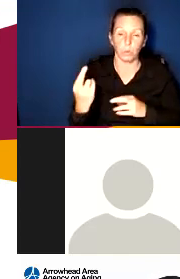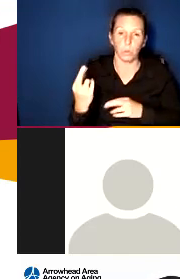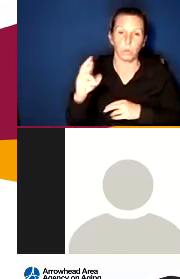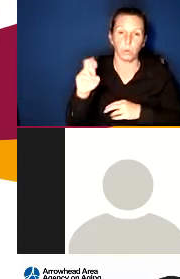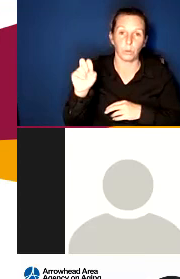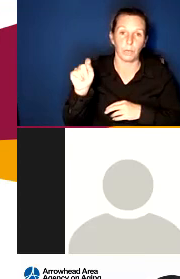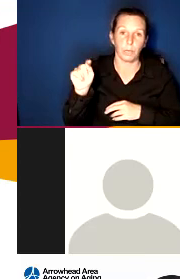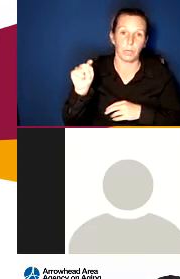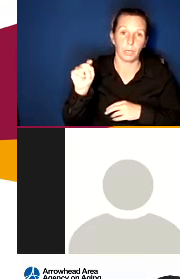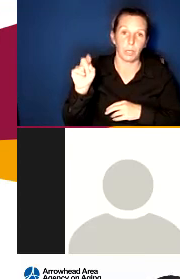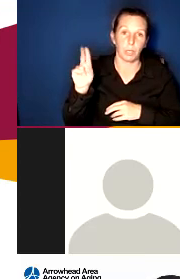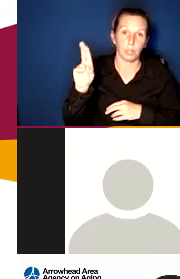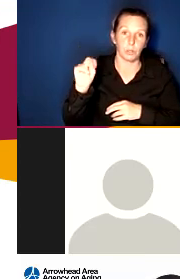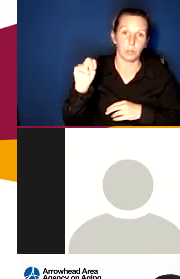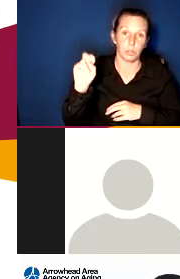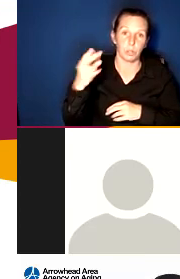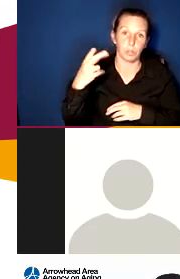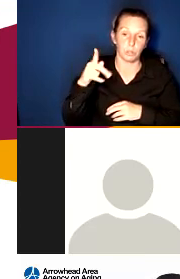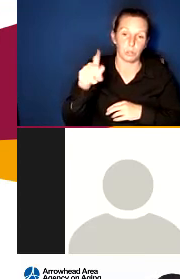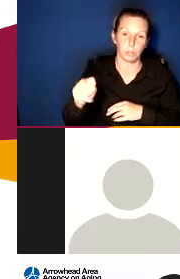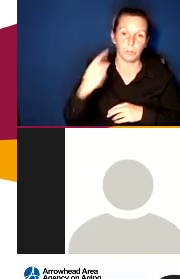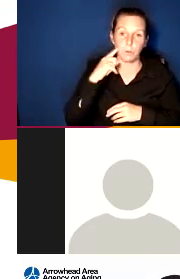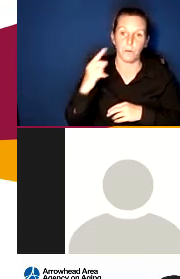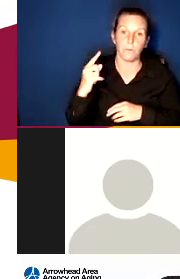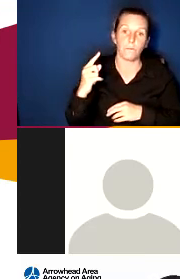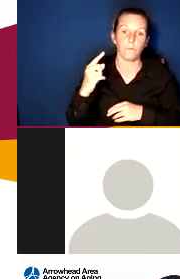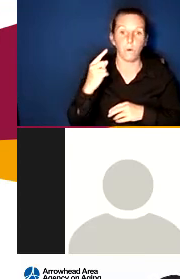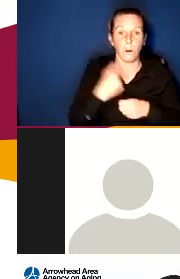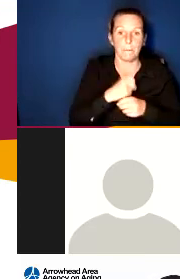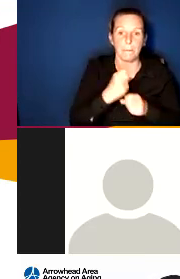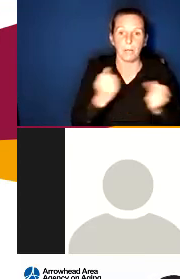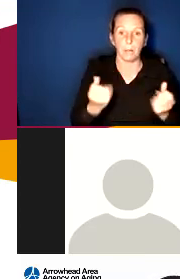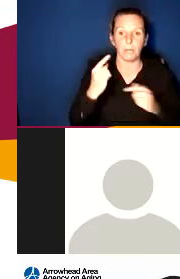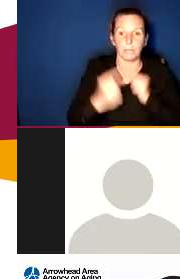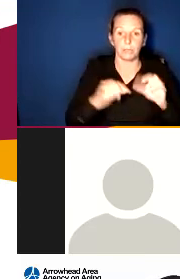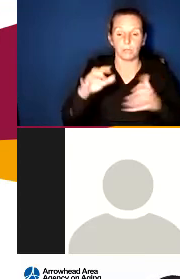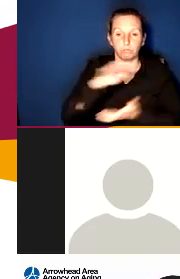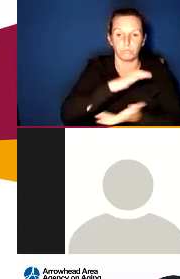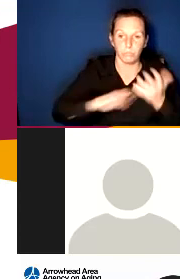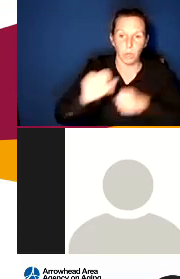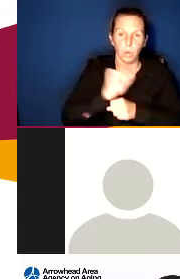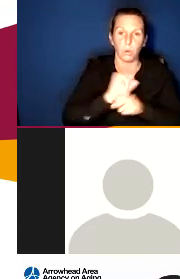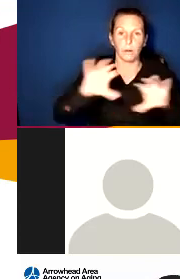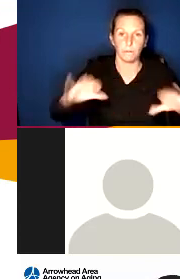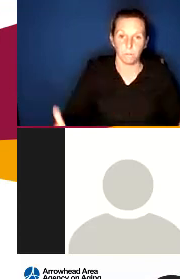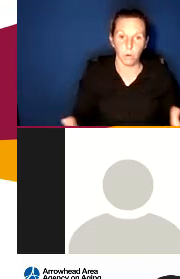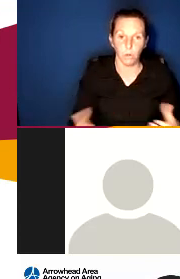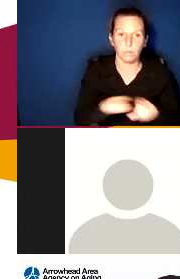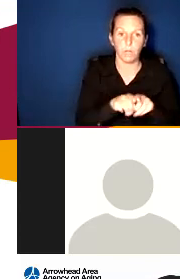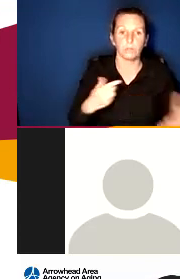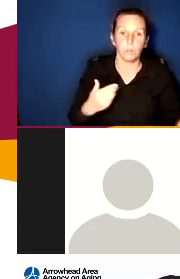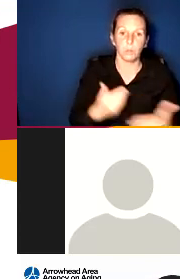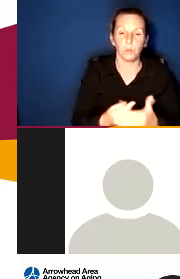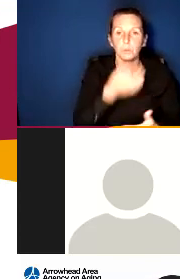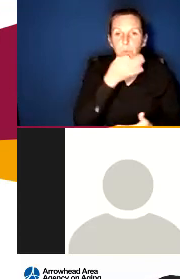to build a multi-generation workforce. And then we also have one coming up in May on the 14th at